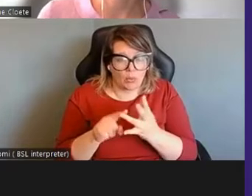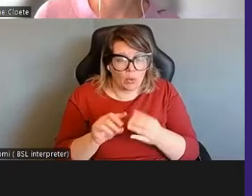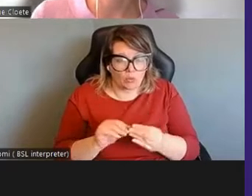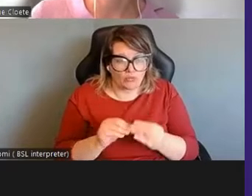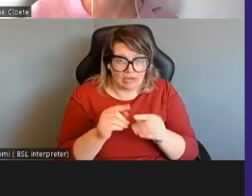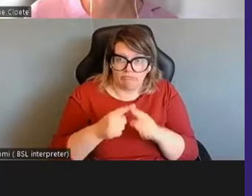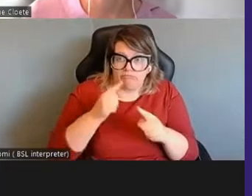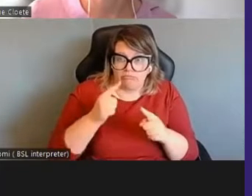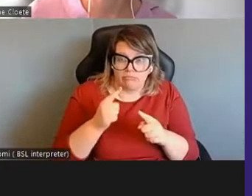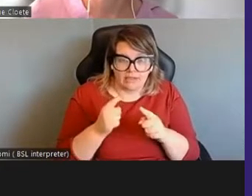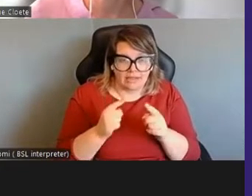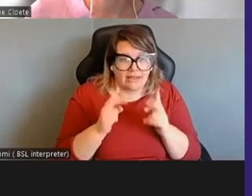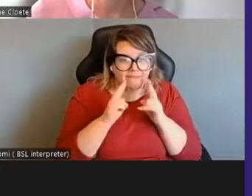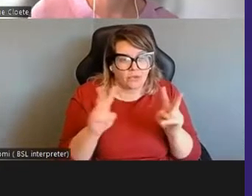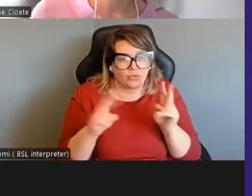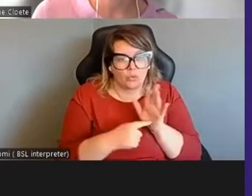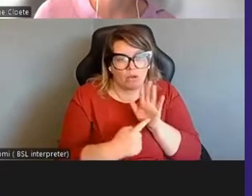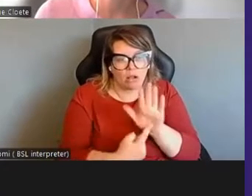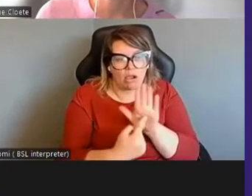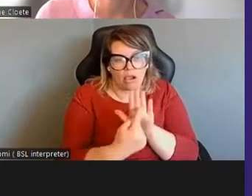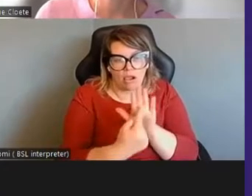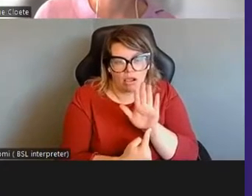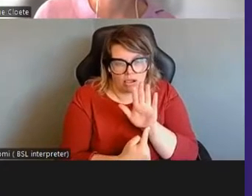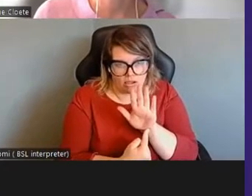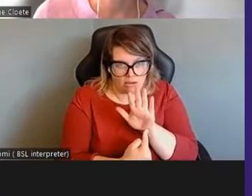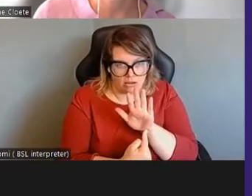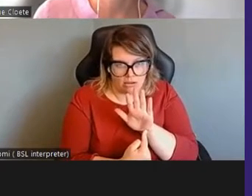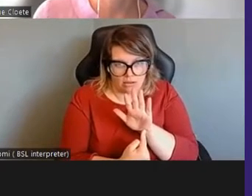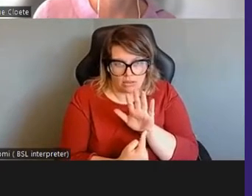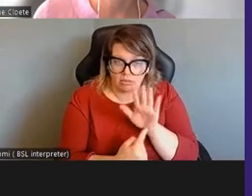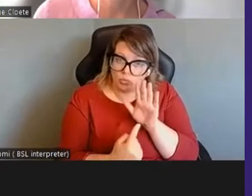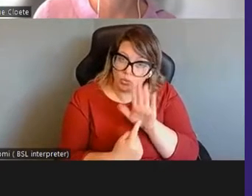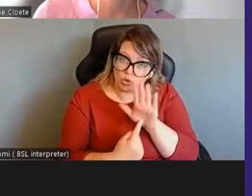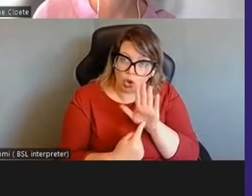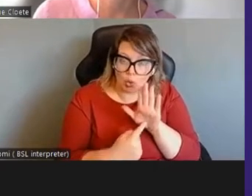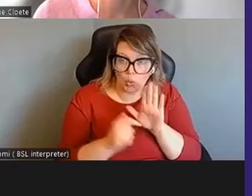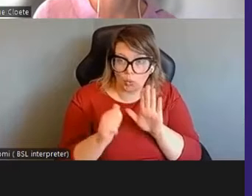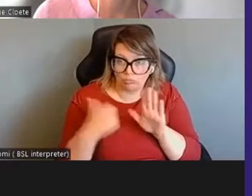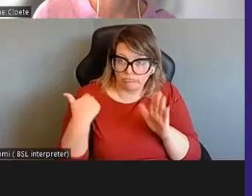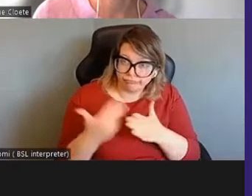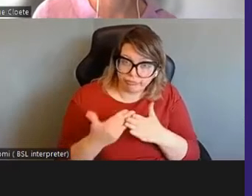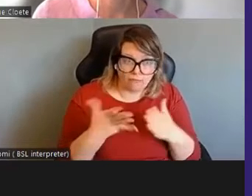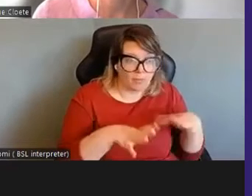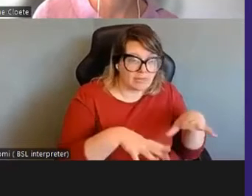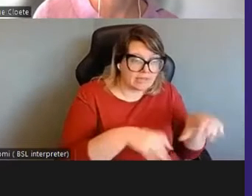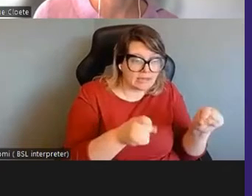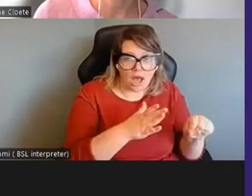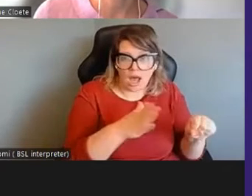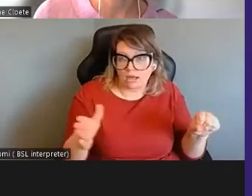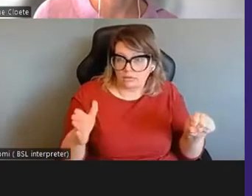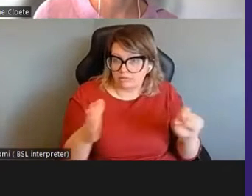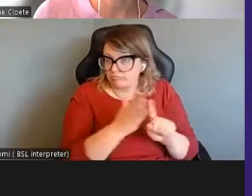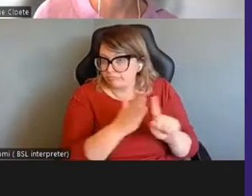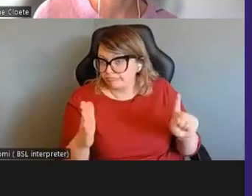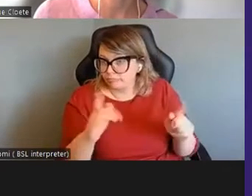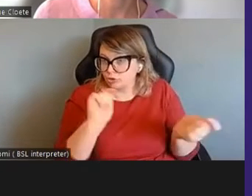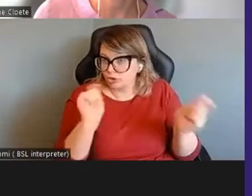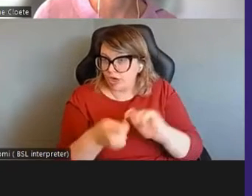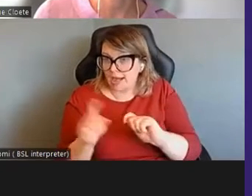data visualizations for them on their baseline data. And then the